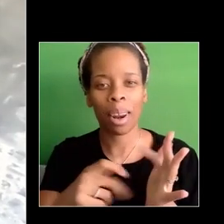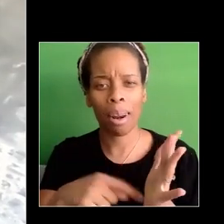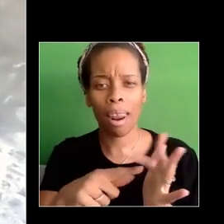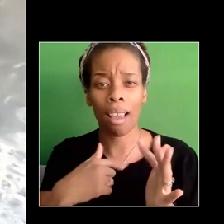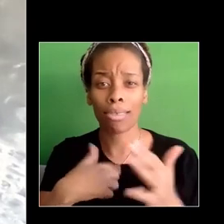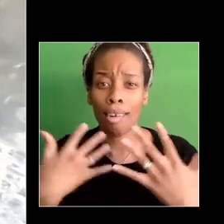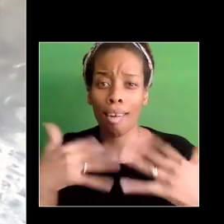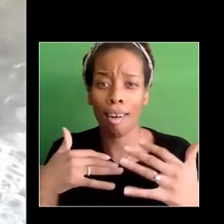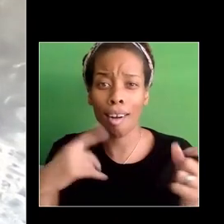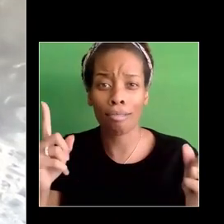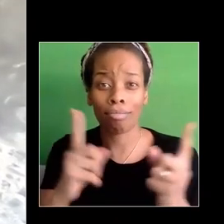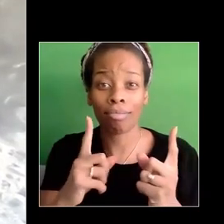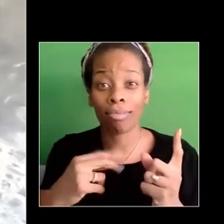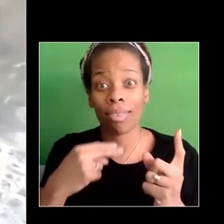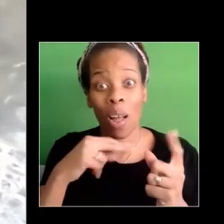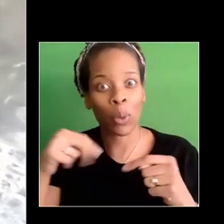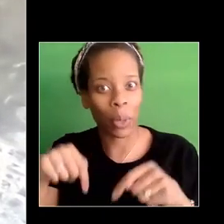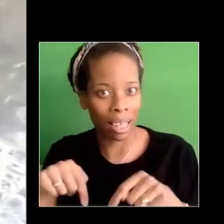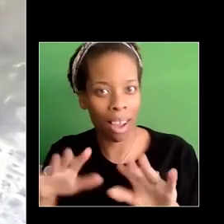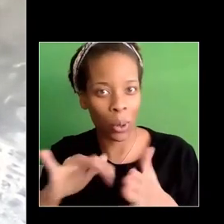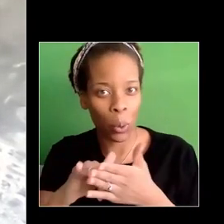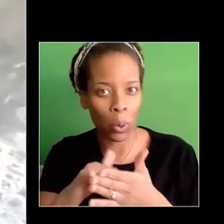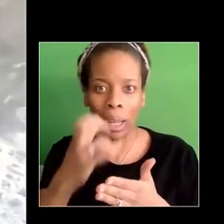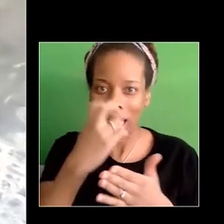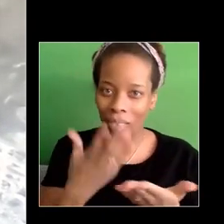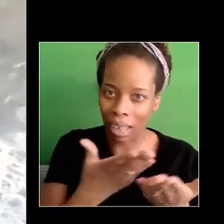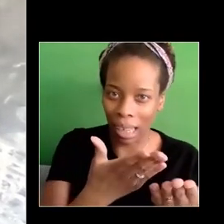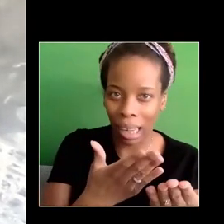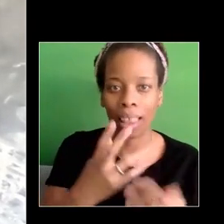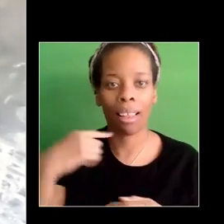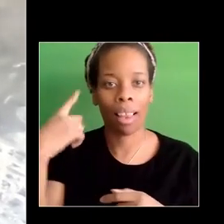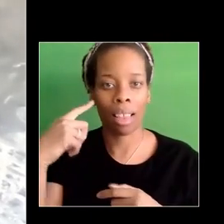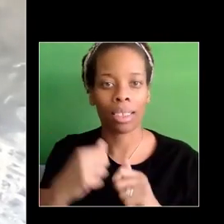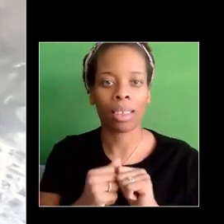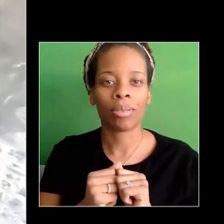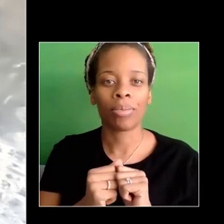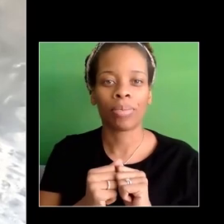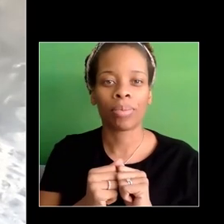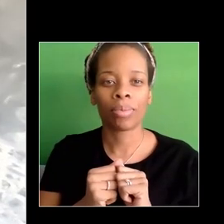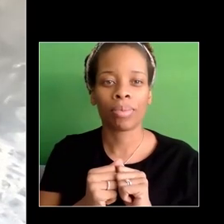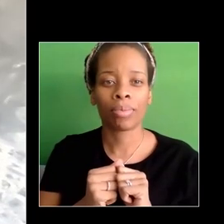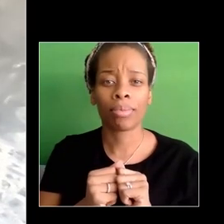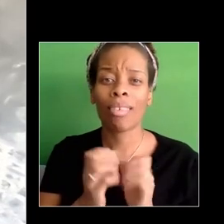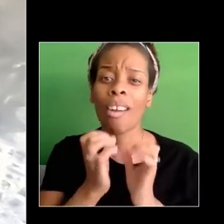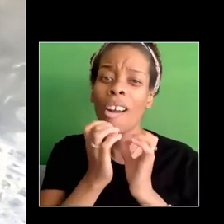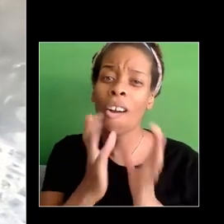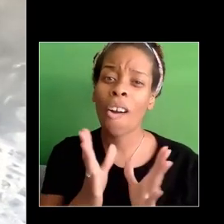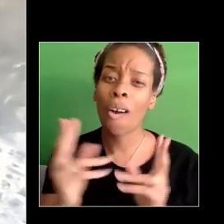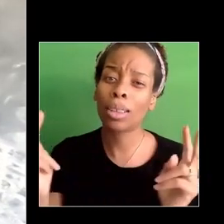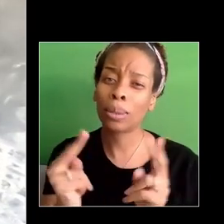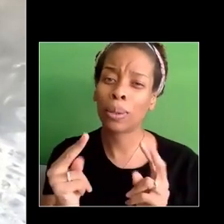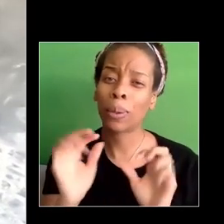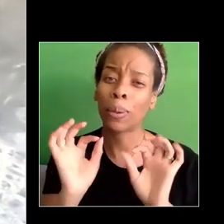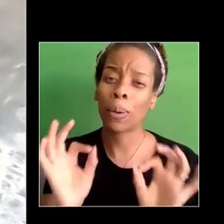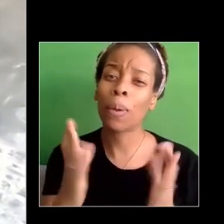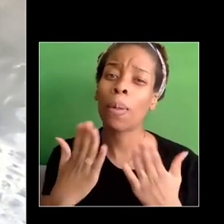you this afternoon in New York, this evening, of course, in London. It's wonderful to see you. Thank you so much. Thank